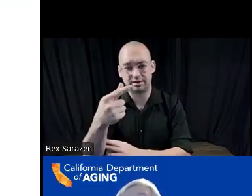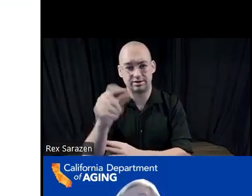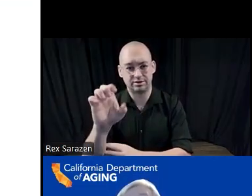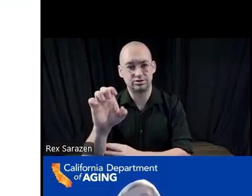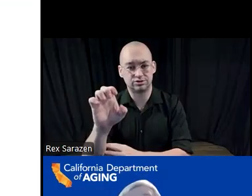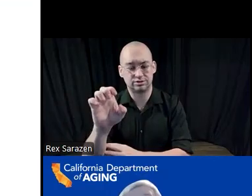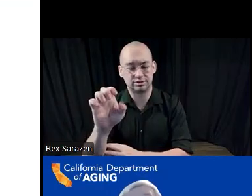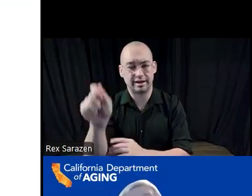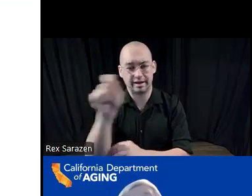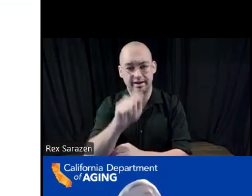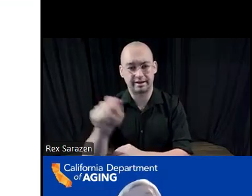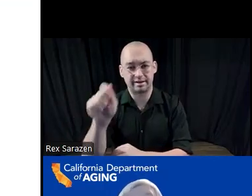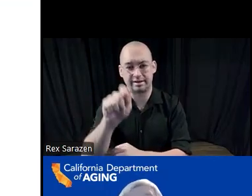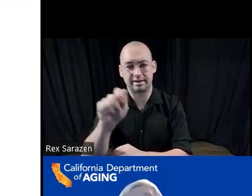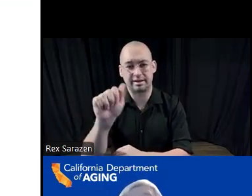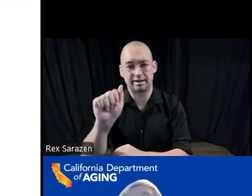ENGAGE